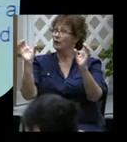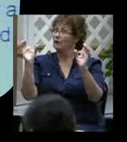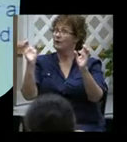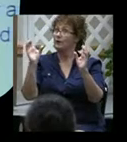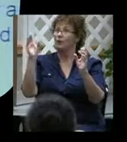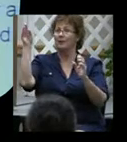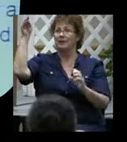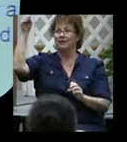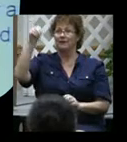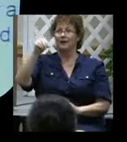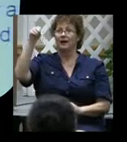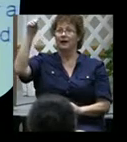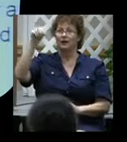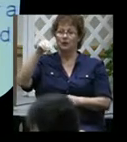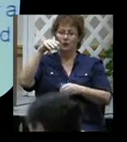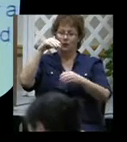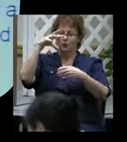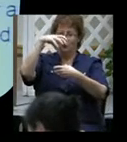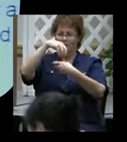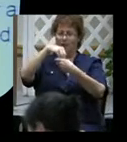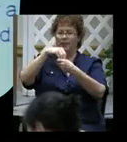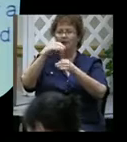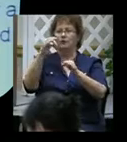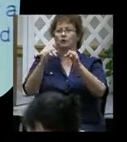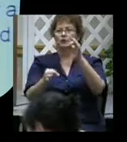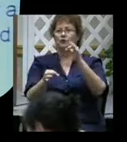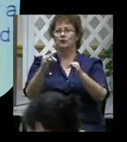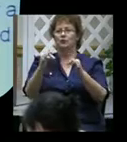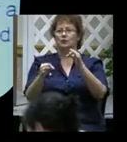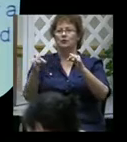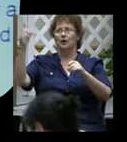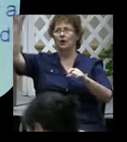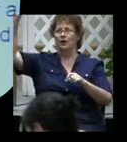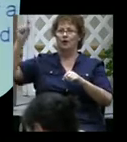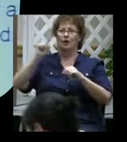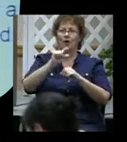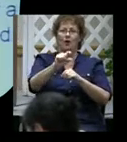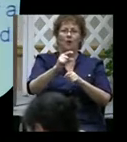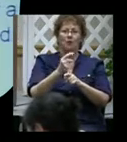be funded within the judicial entity's appropriation.